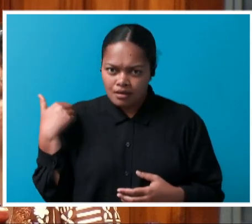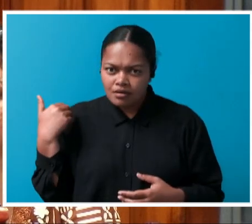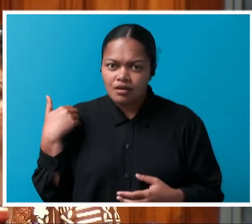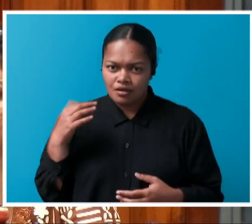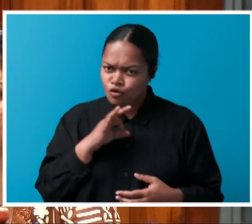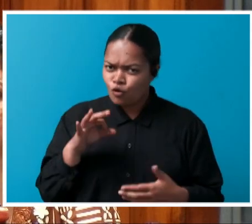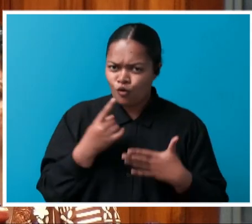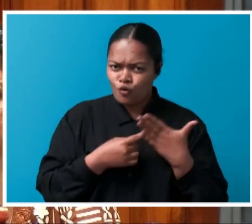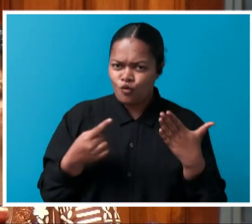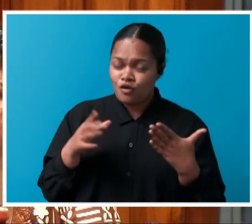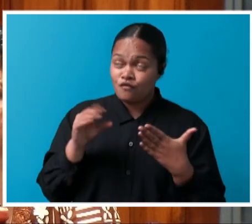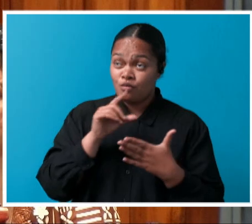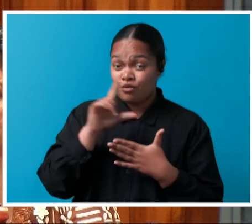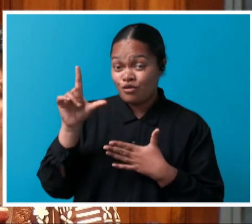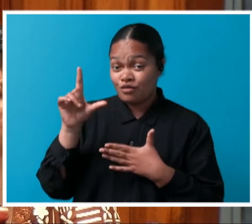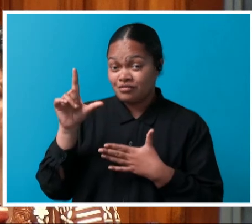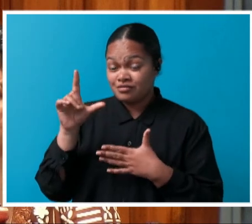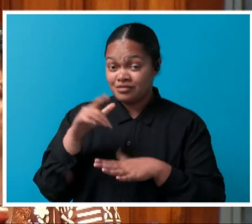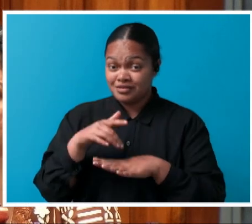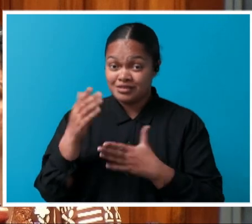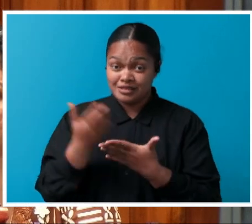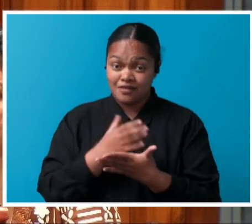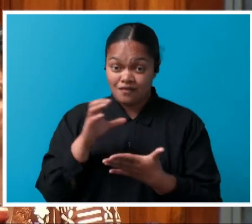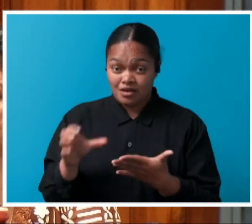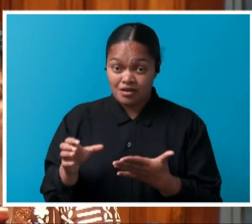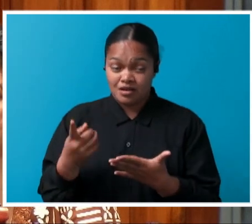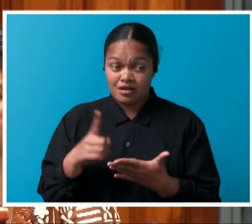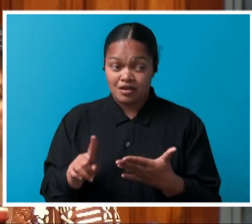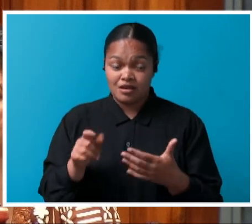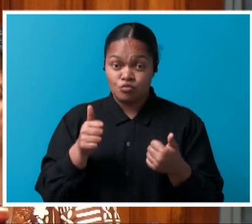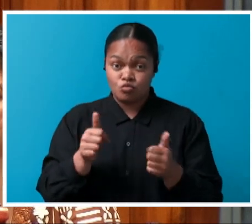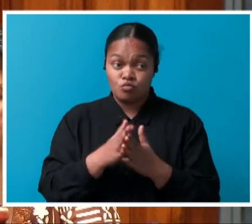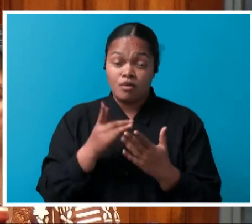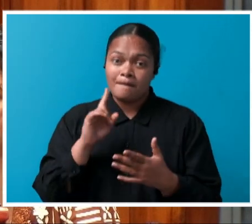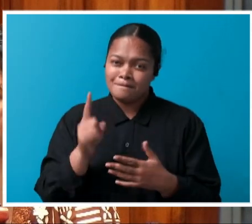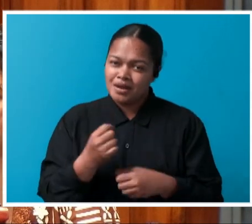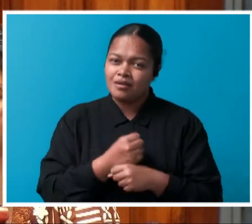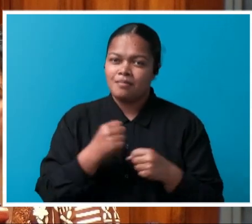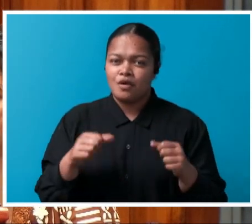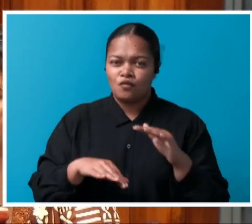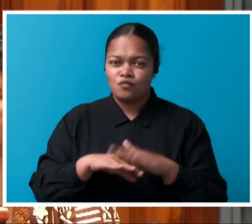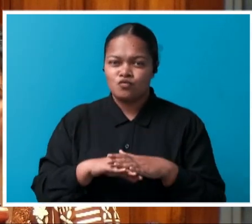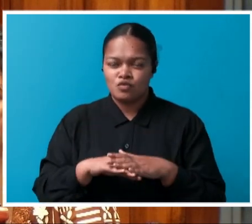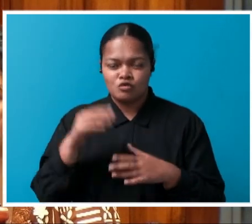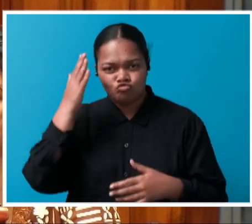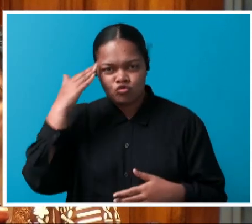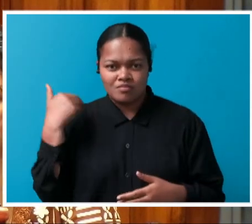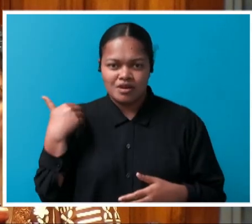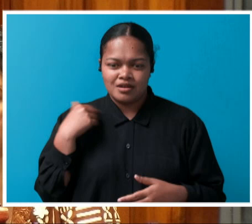from our Lord and Savior and the good book, but it is a powerful reminder from His Excellency the